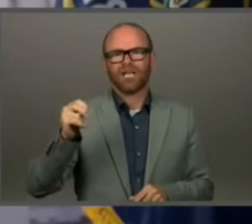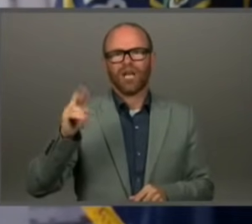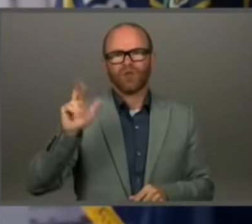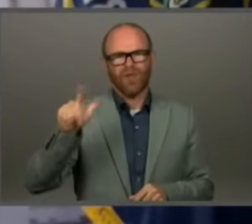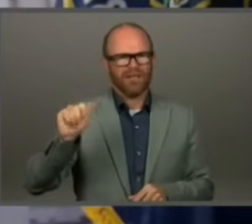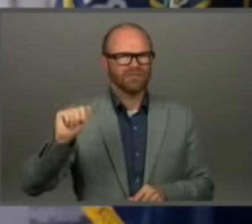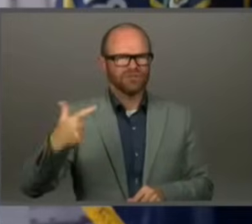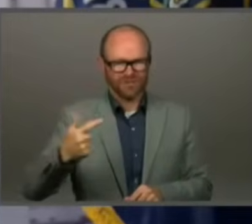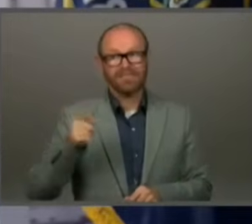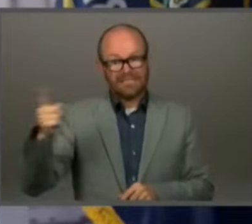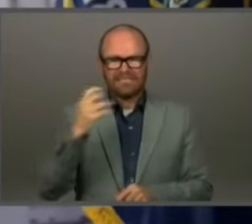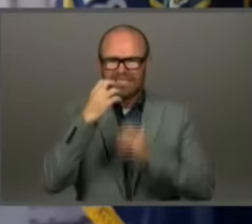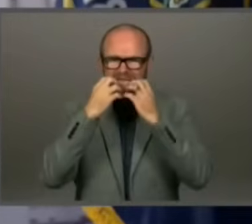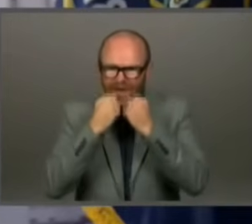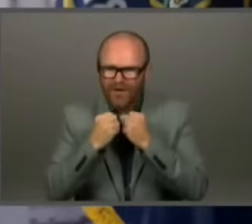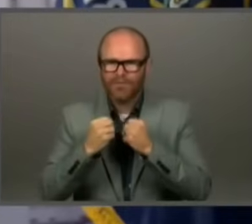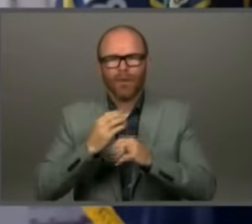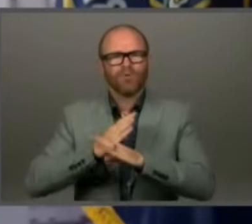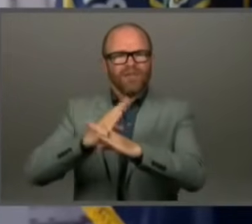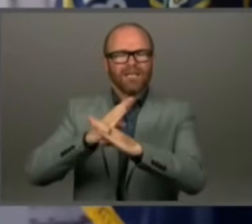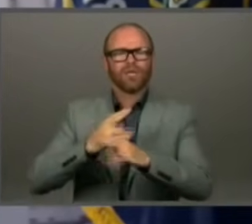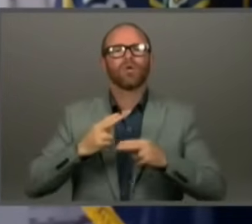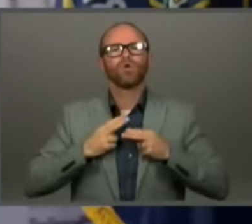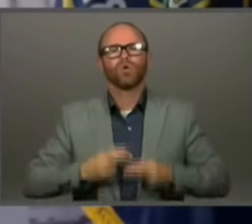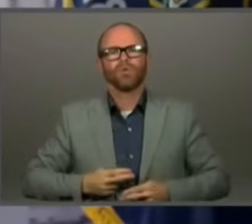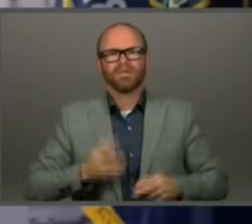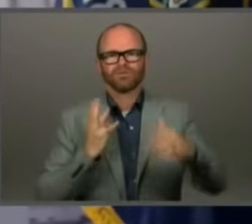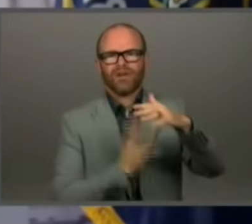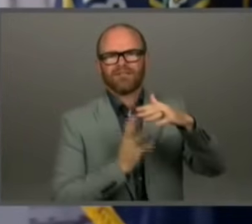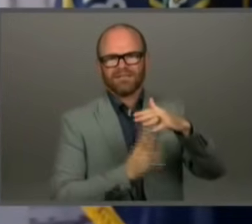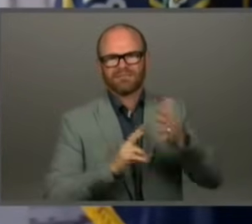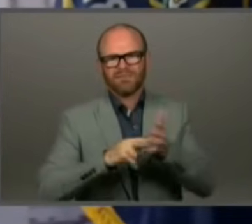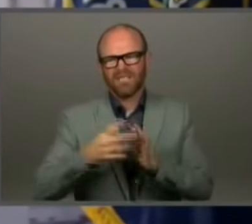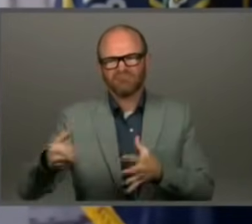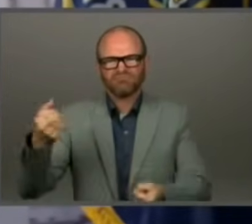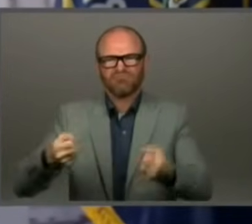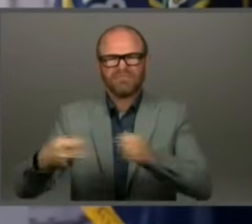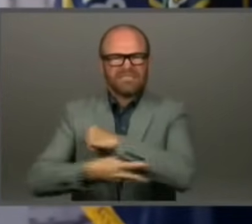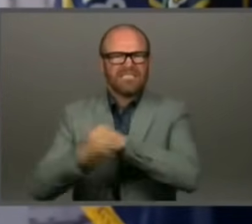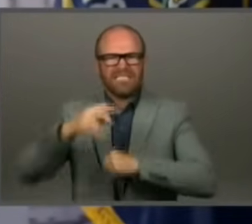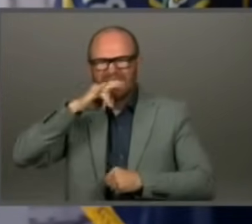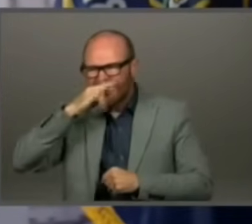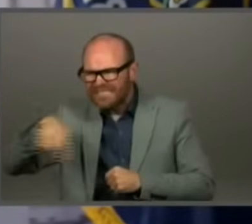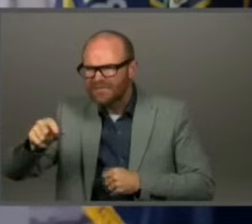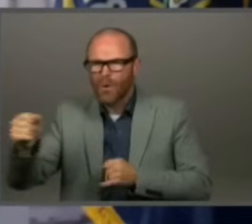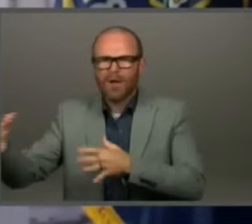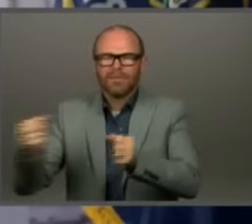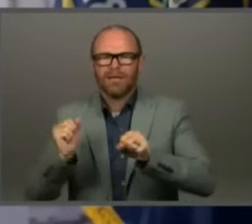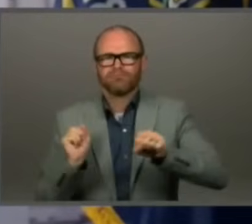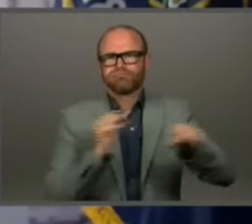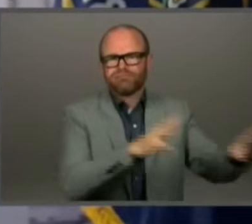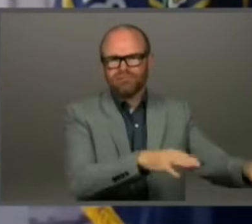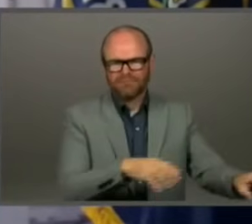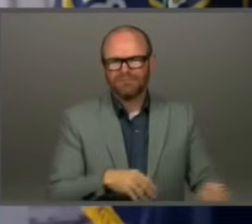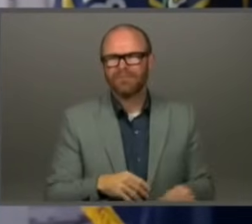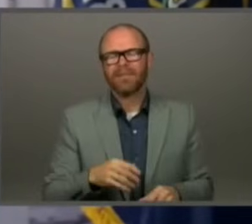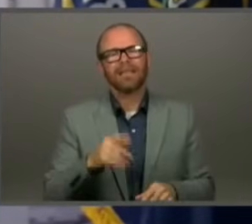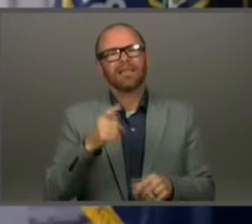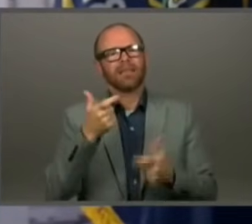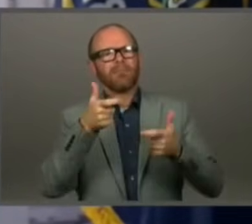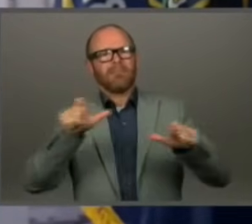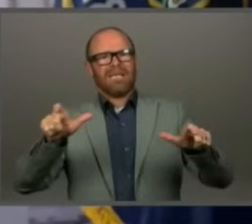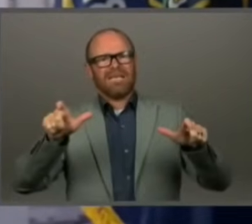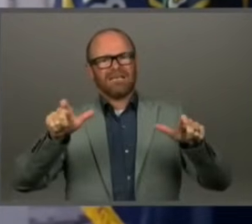about preventing human trafficking, and I that's to me the troubling part of this is